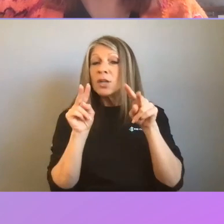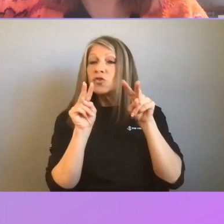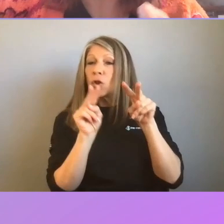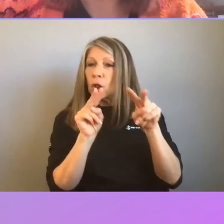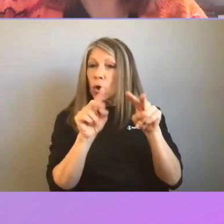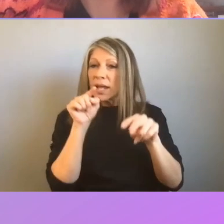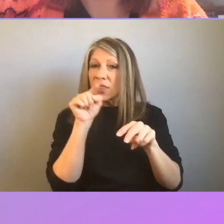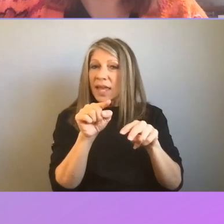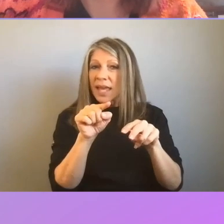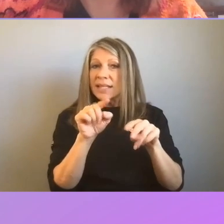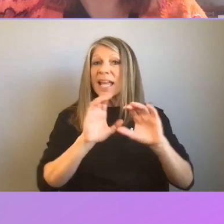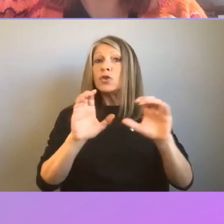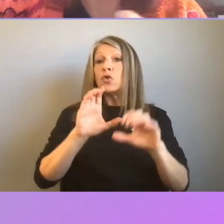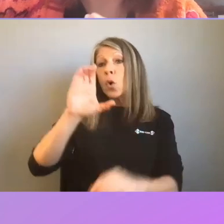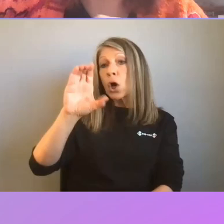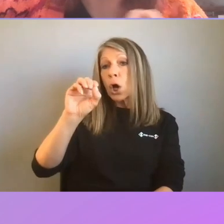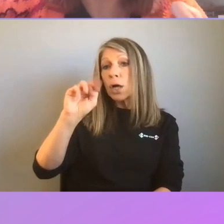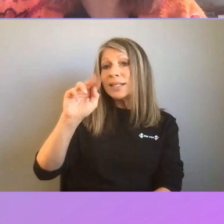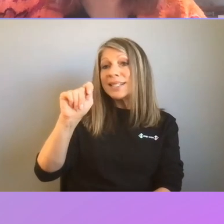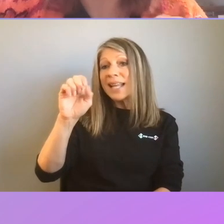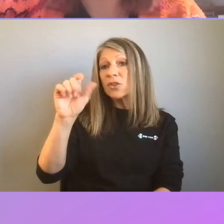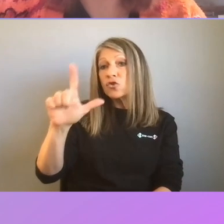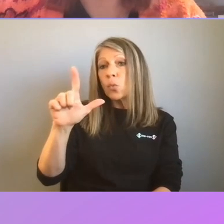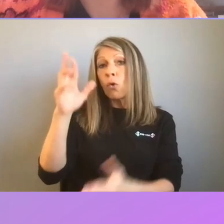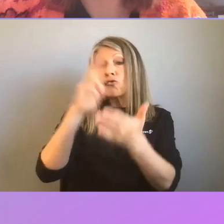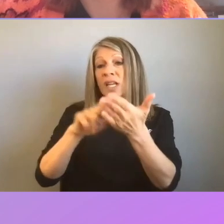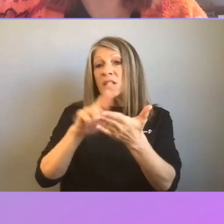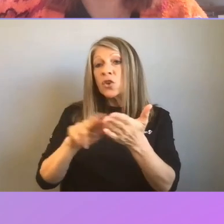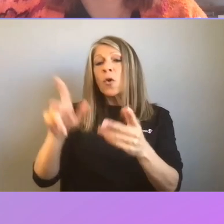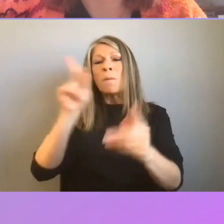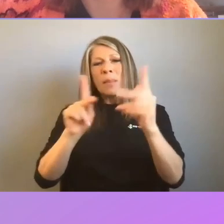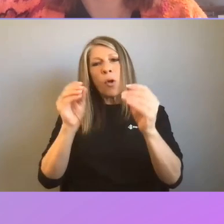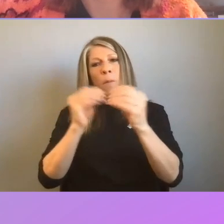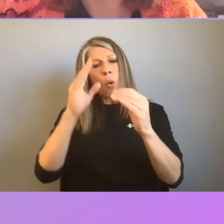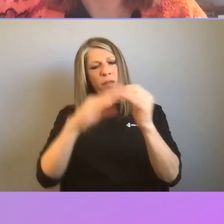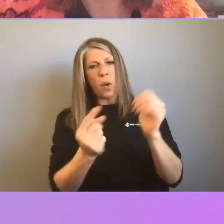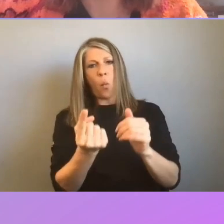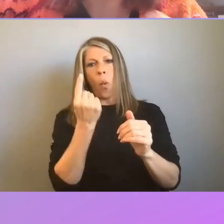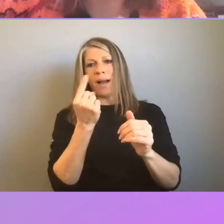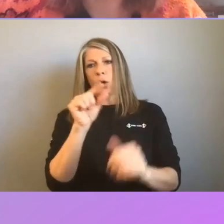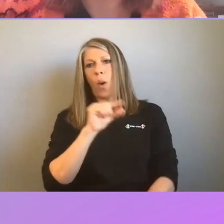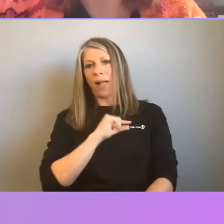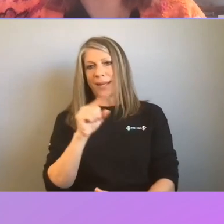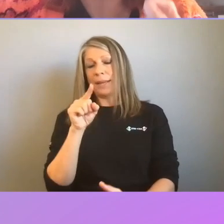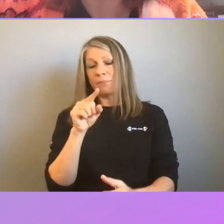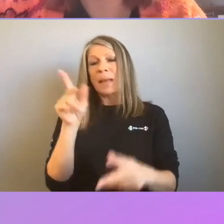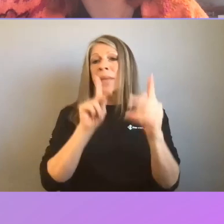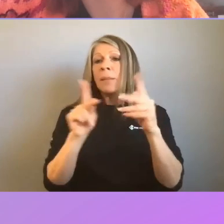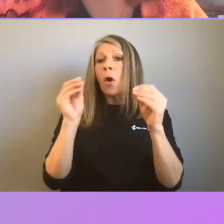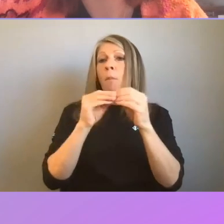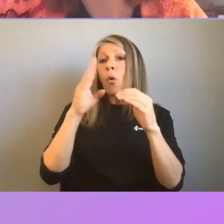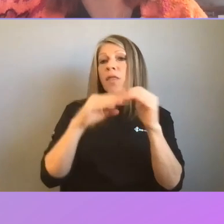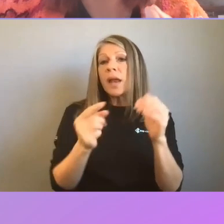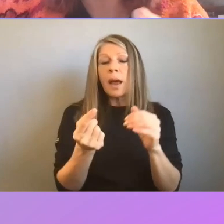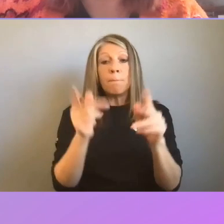do contextual research and recognize that people are more than just one quality. People are more than just a person